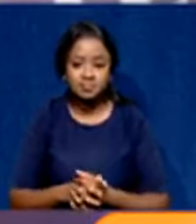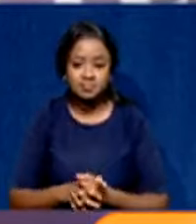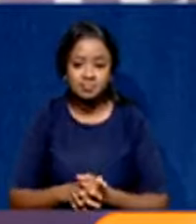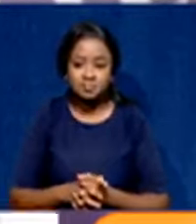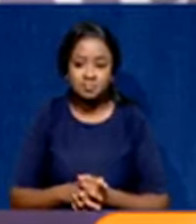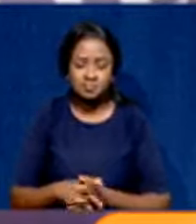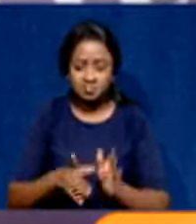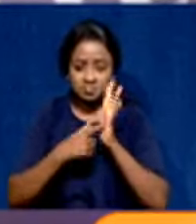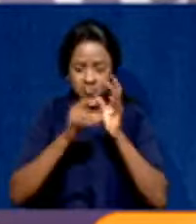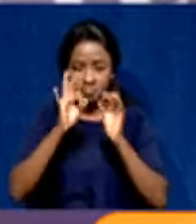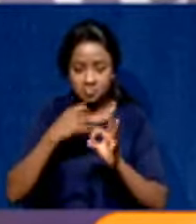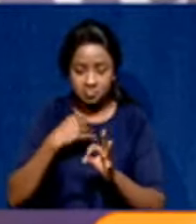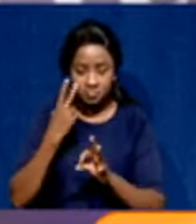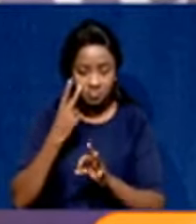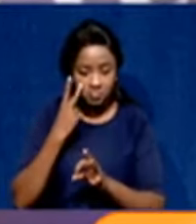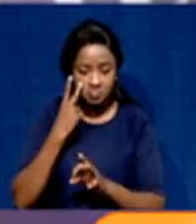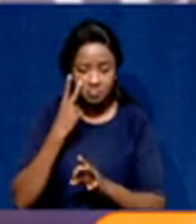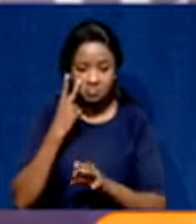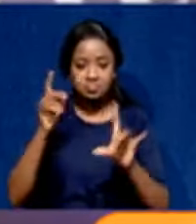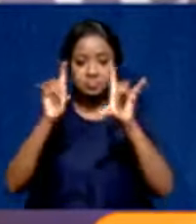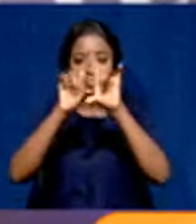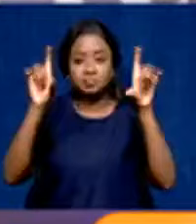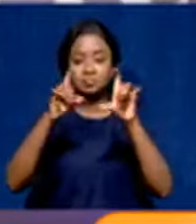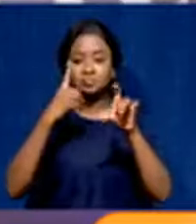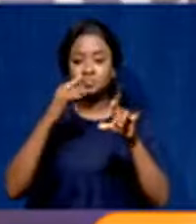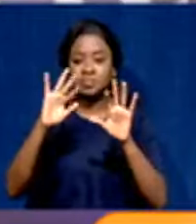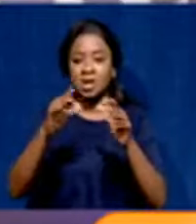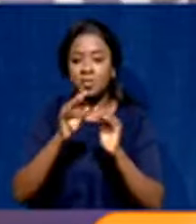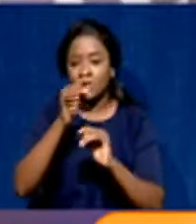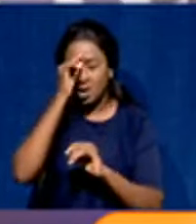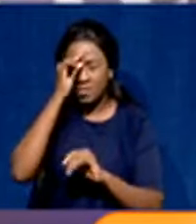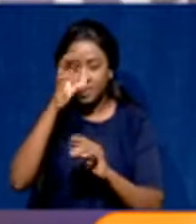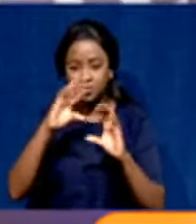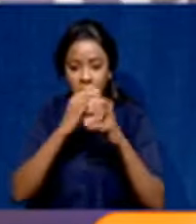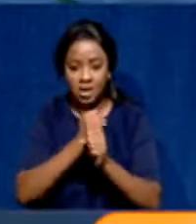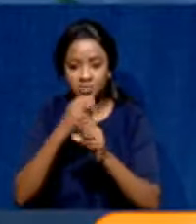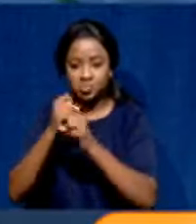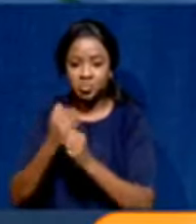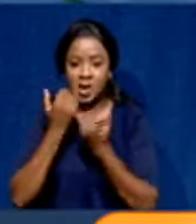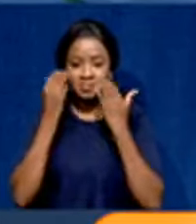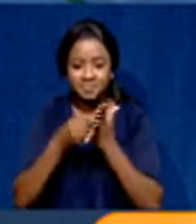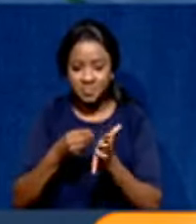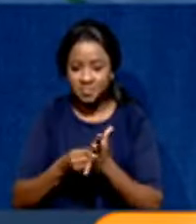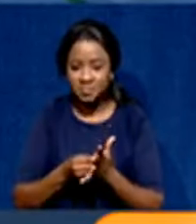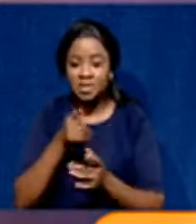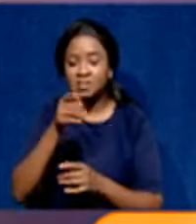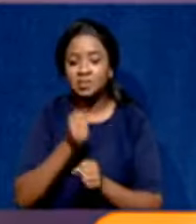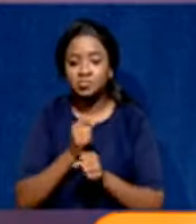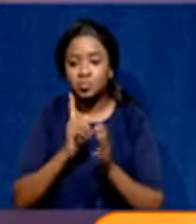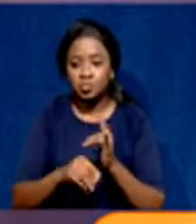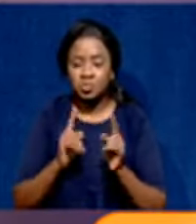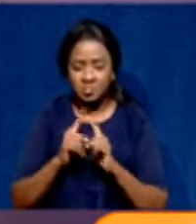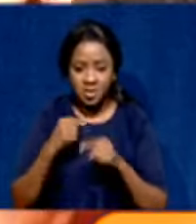look at the dailies today, the headlines about misappropriation in government bodies, what have they done about it? And as the bulls